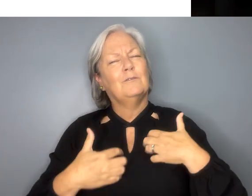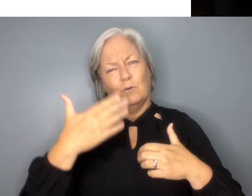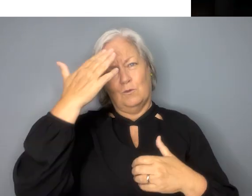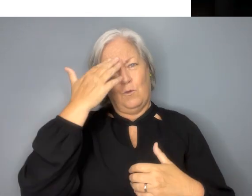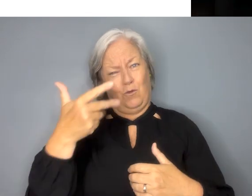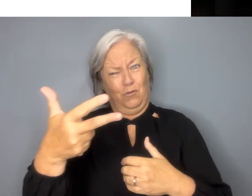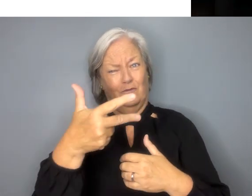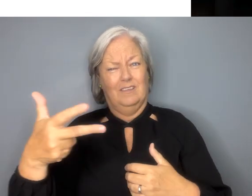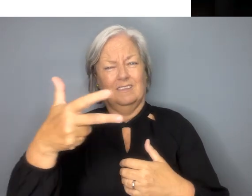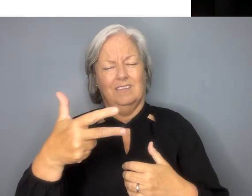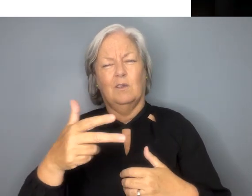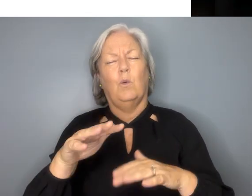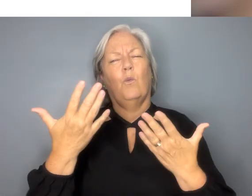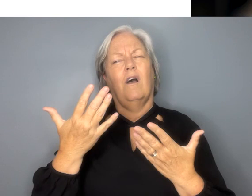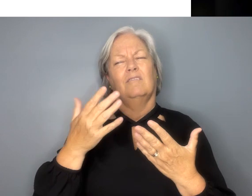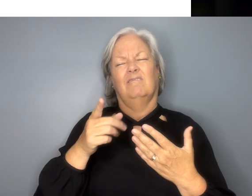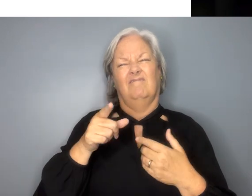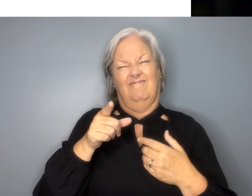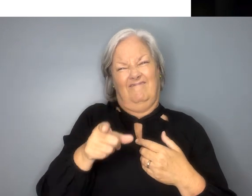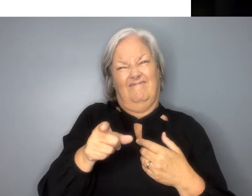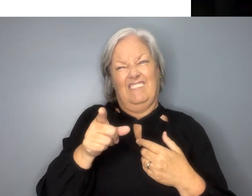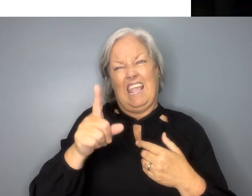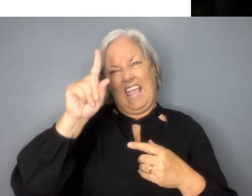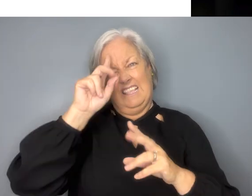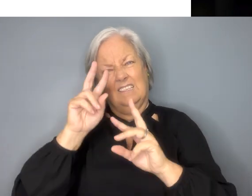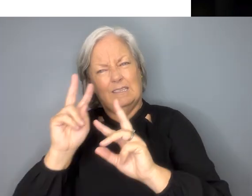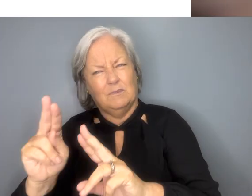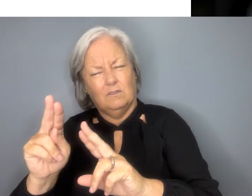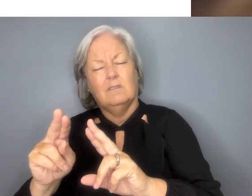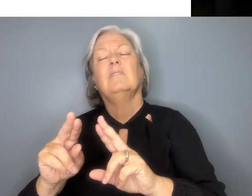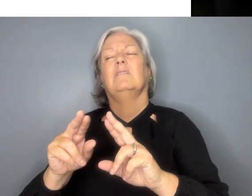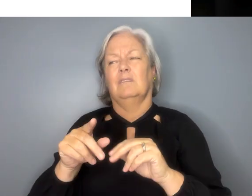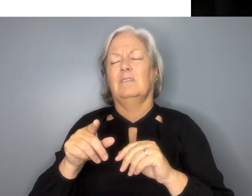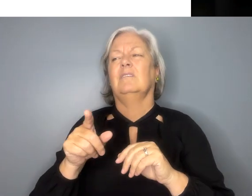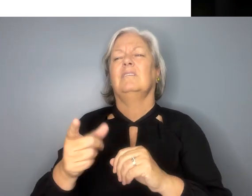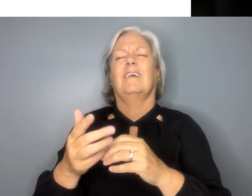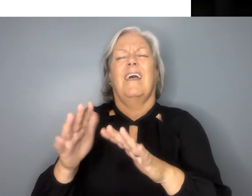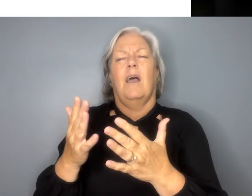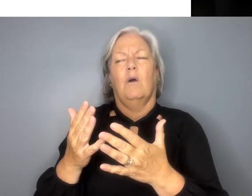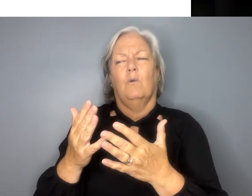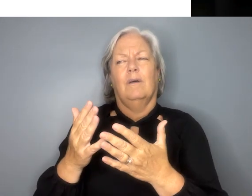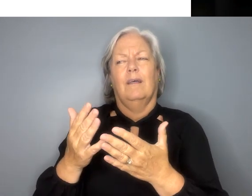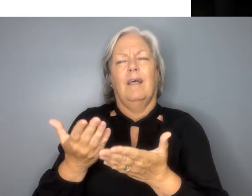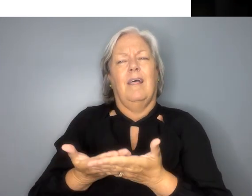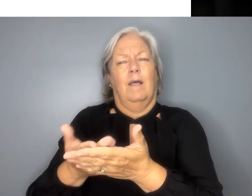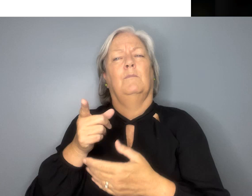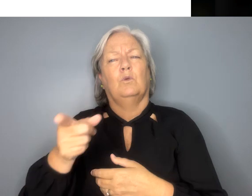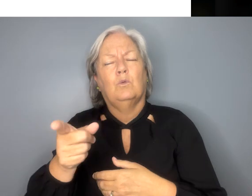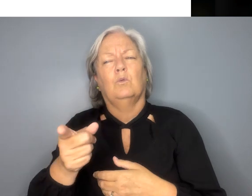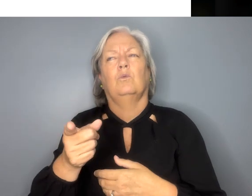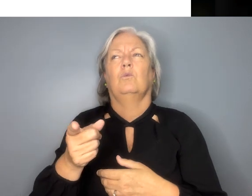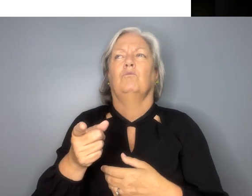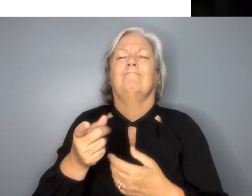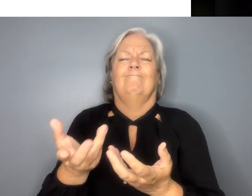all three of you around what you think those expectations have shaped your experiences getting the supports that you need to realise your full